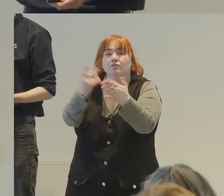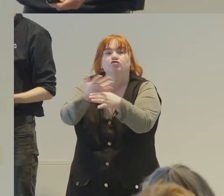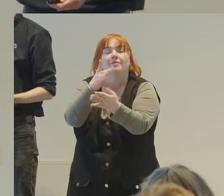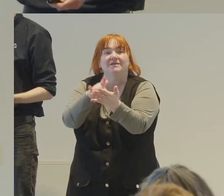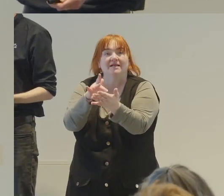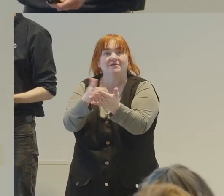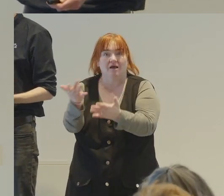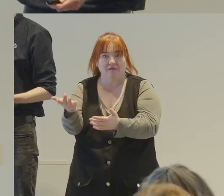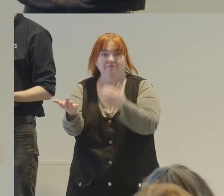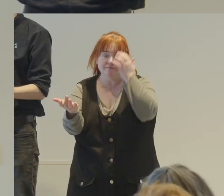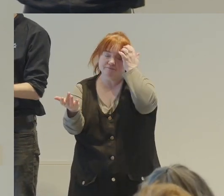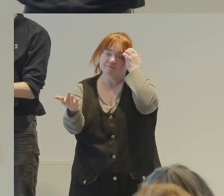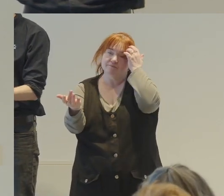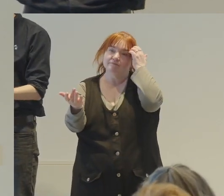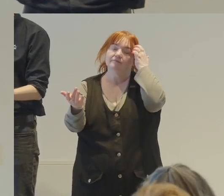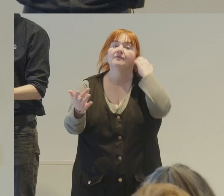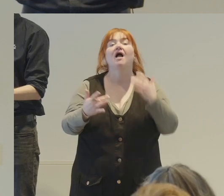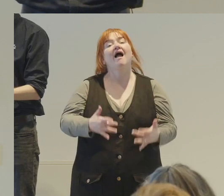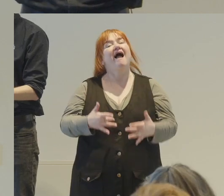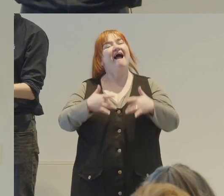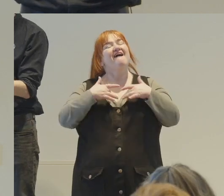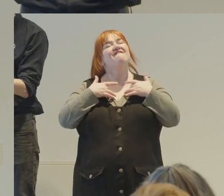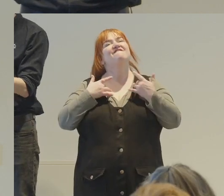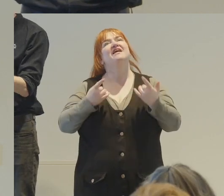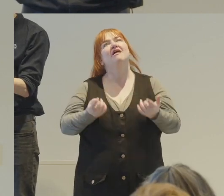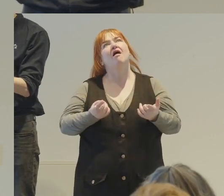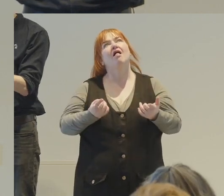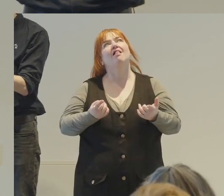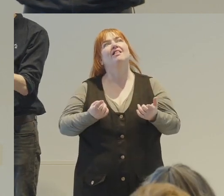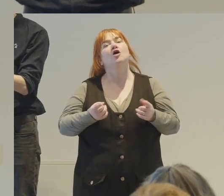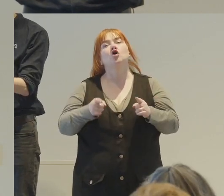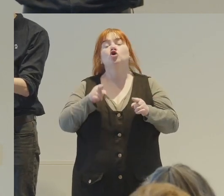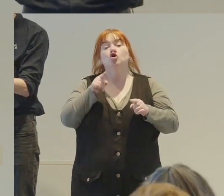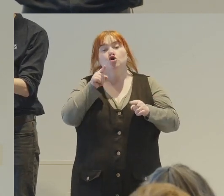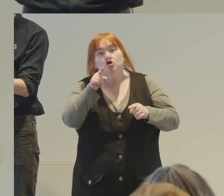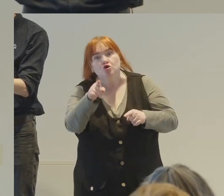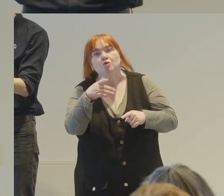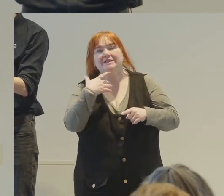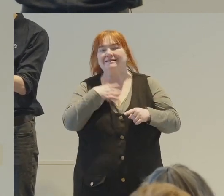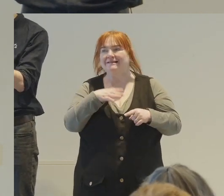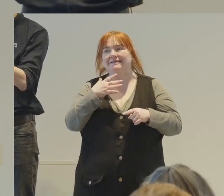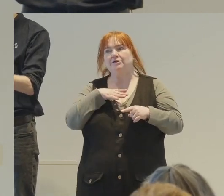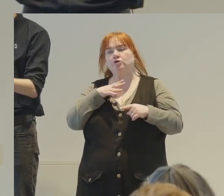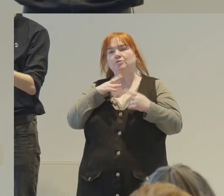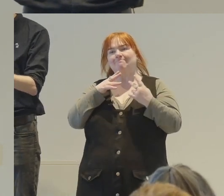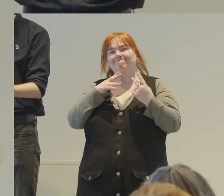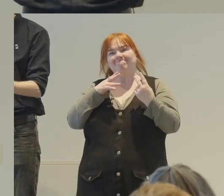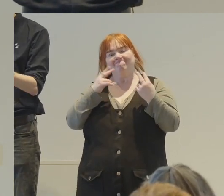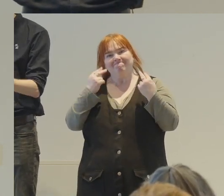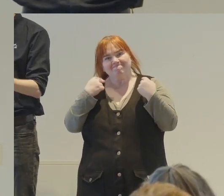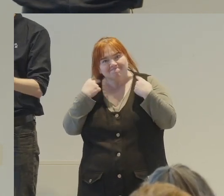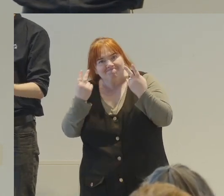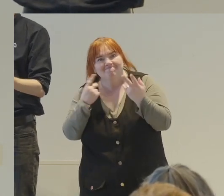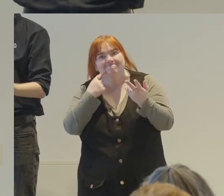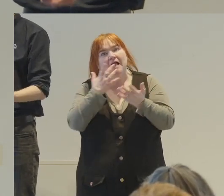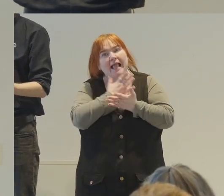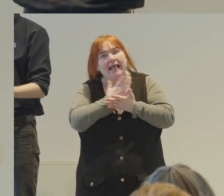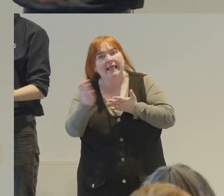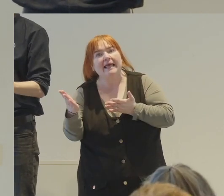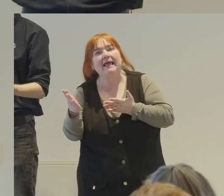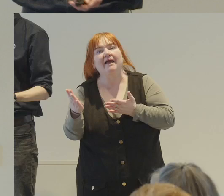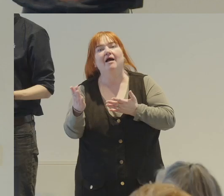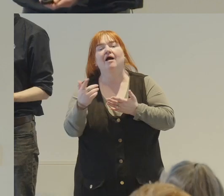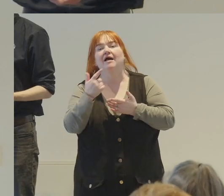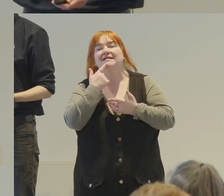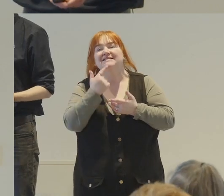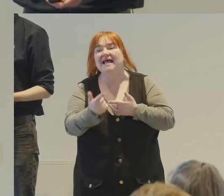say you need to argue it, right? You need to make it really clear that it's very unlikely in the arts that somebody will